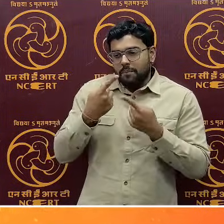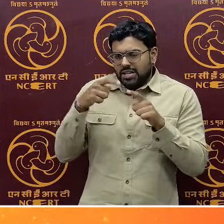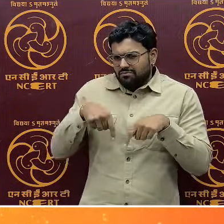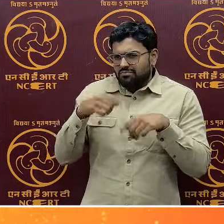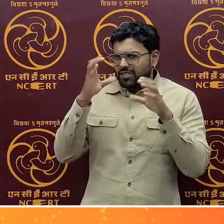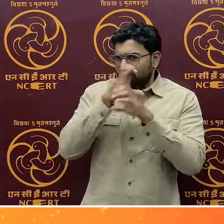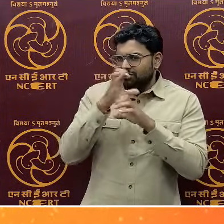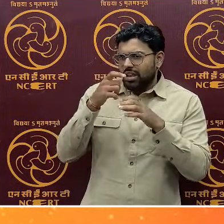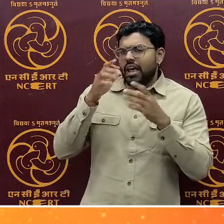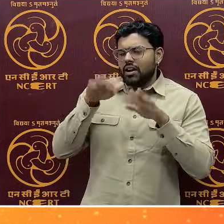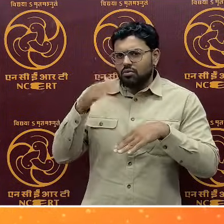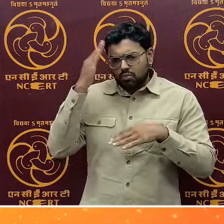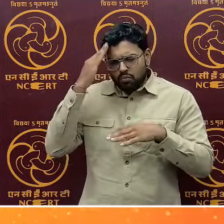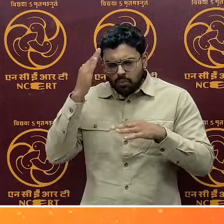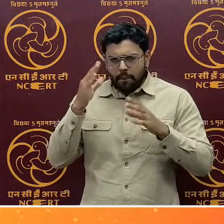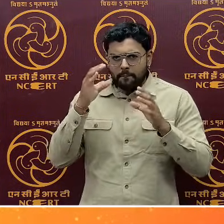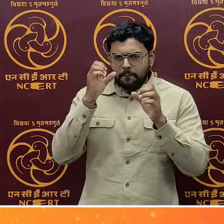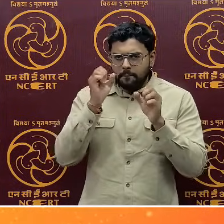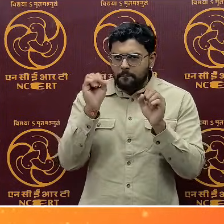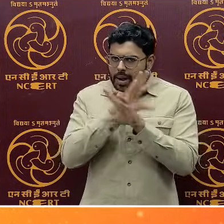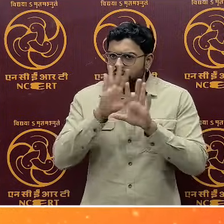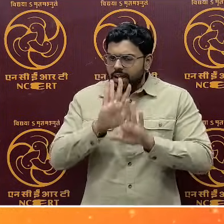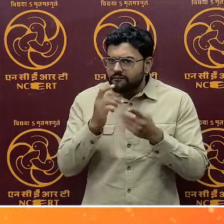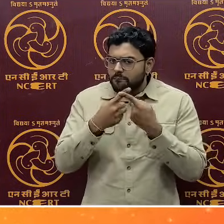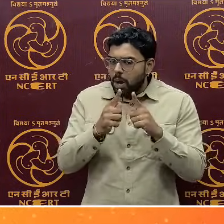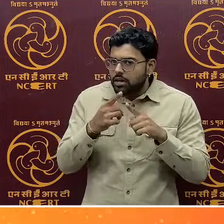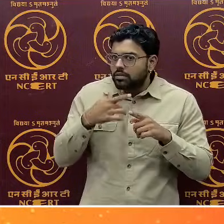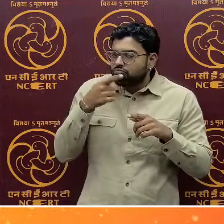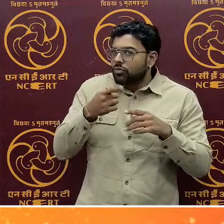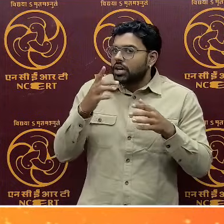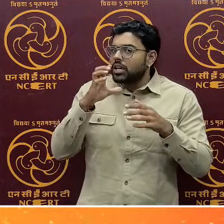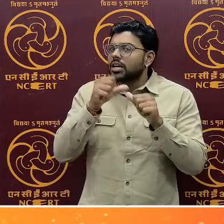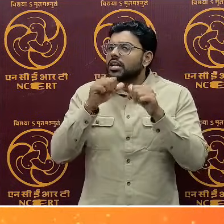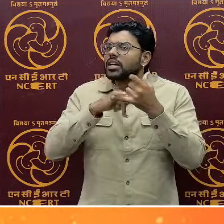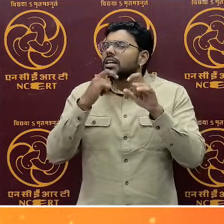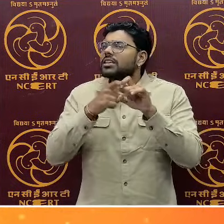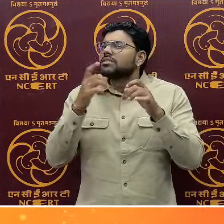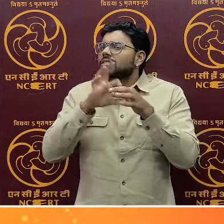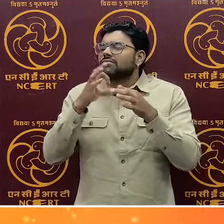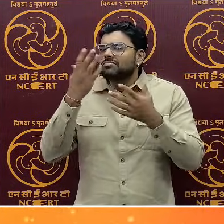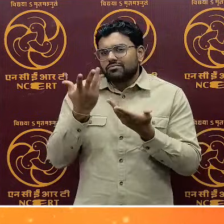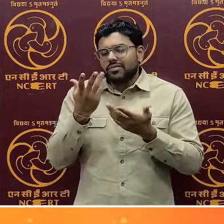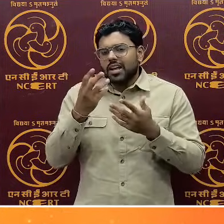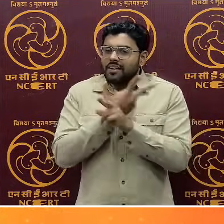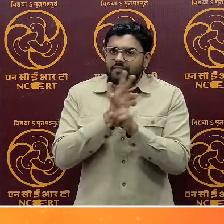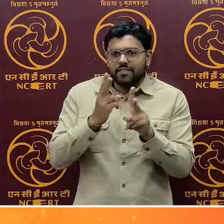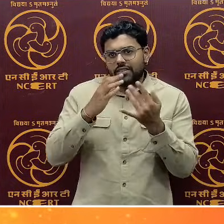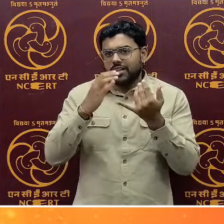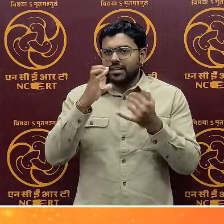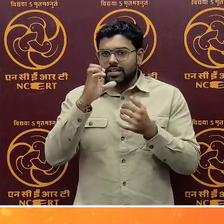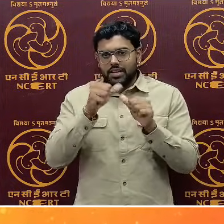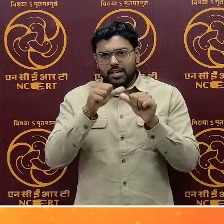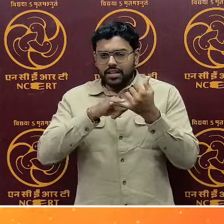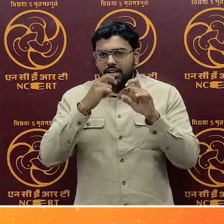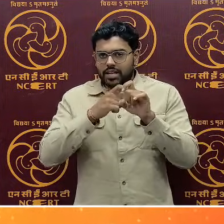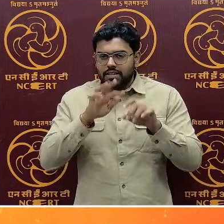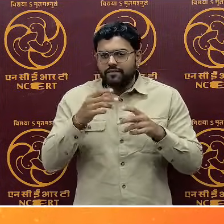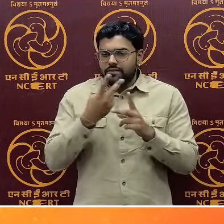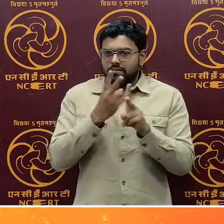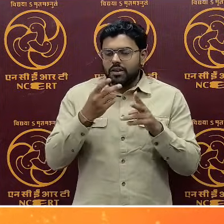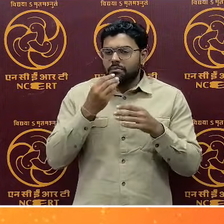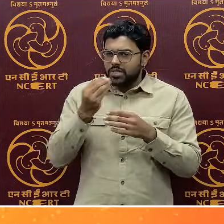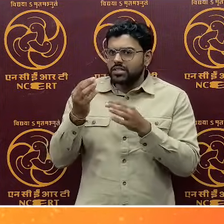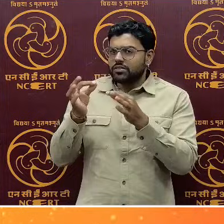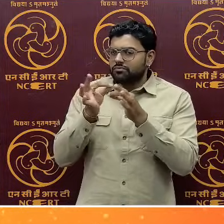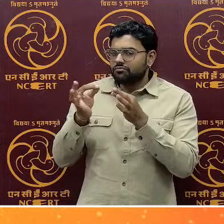kind of mystery, but what exactly this case is all about? Because there's so many cases. Now what exactly we are referring to? Tell